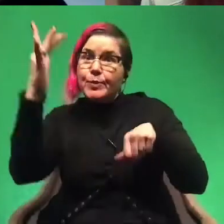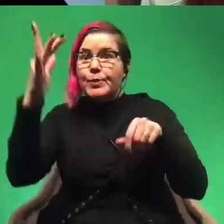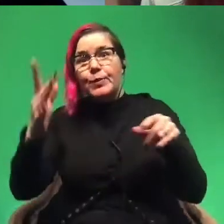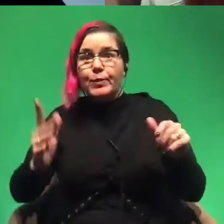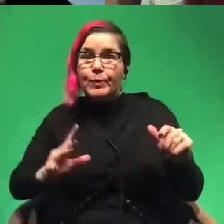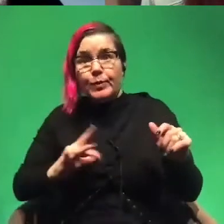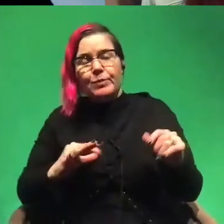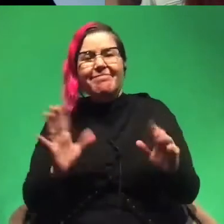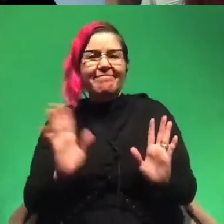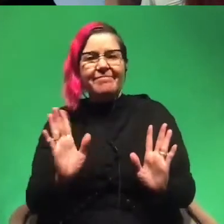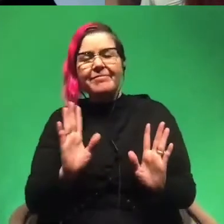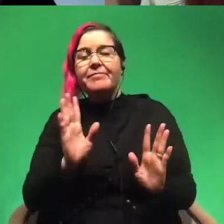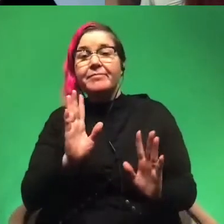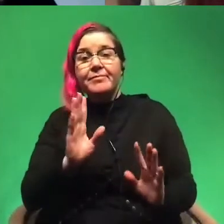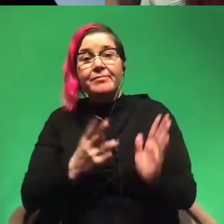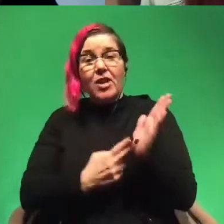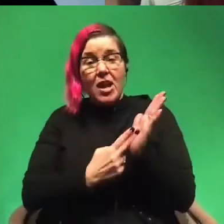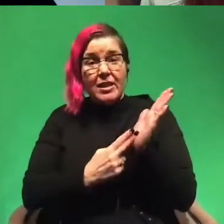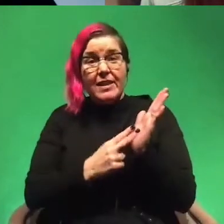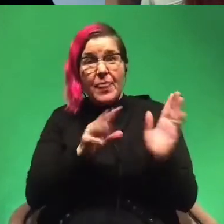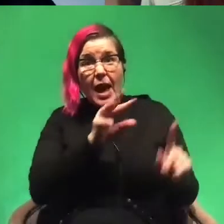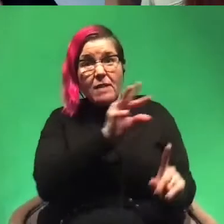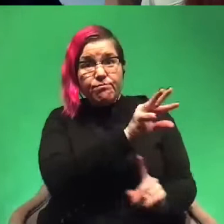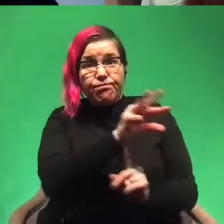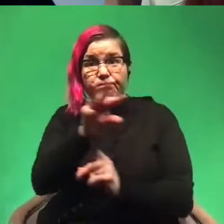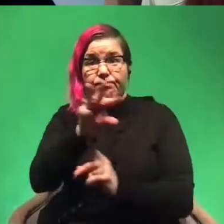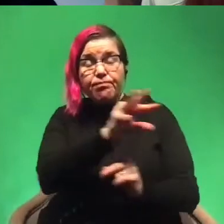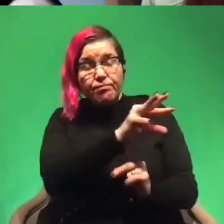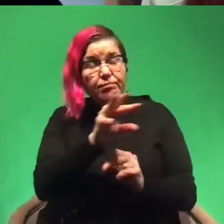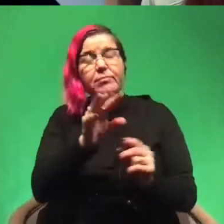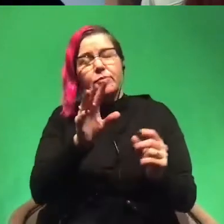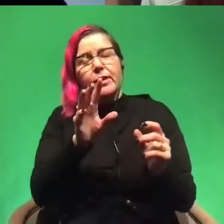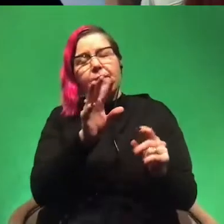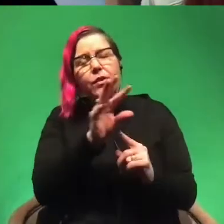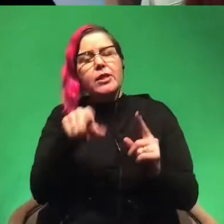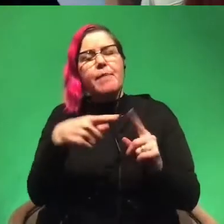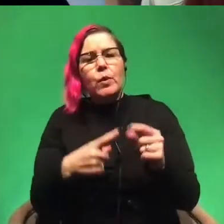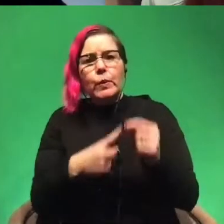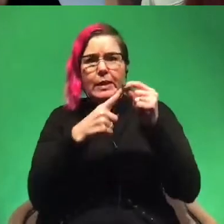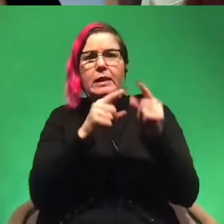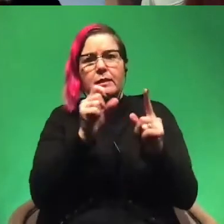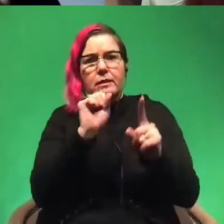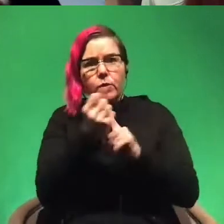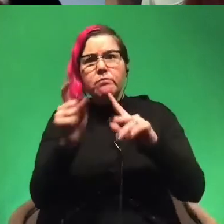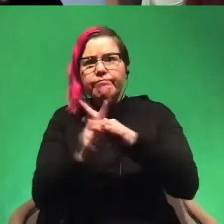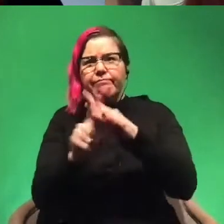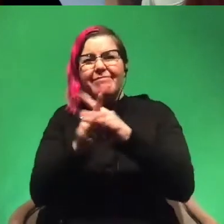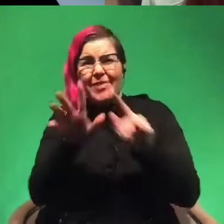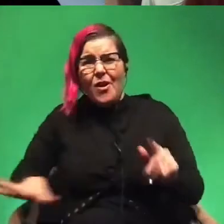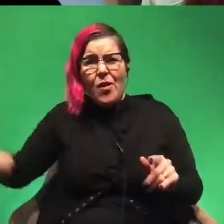reality is that the footage that we saw is ultimately B footage surrounding the unique issues that are happening every single day across the United